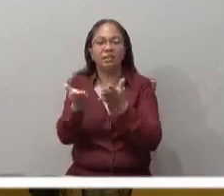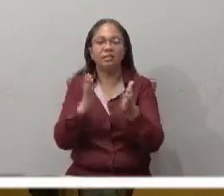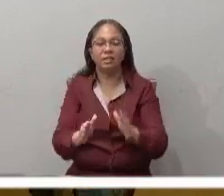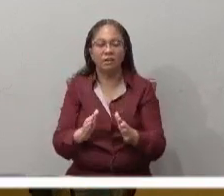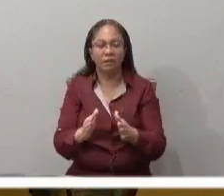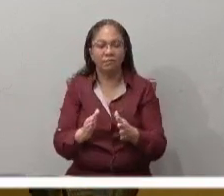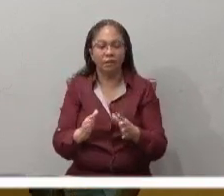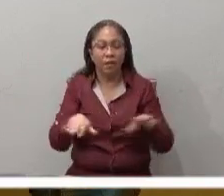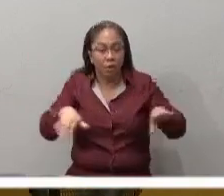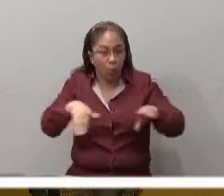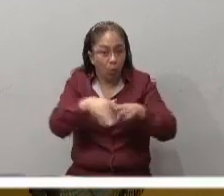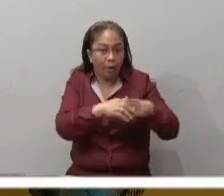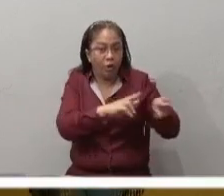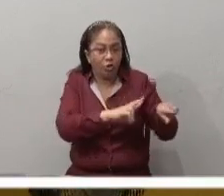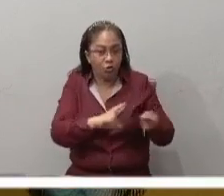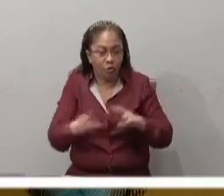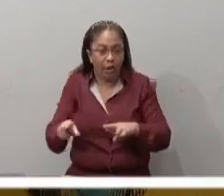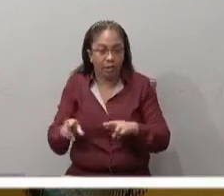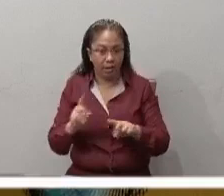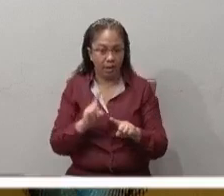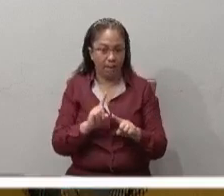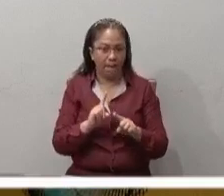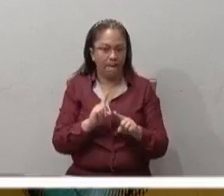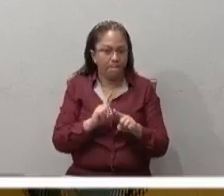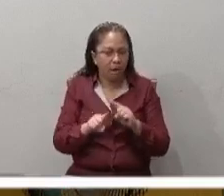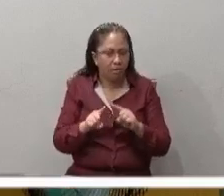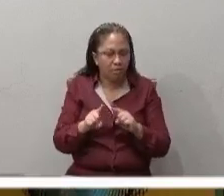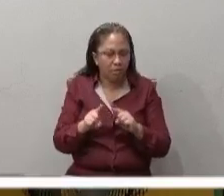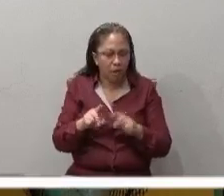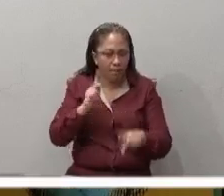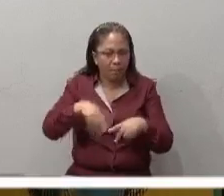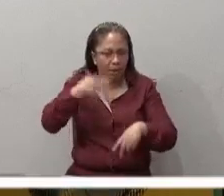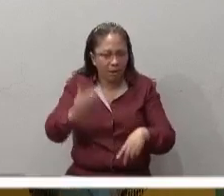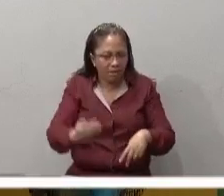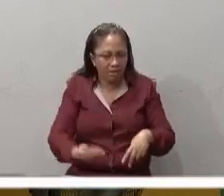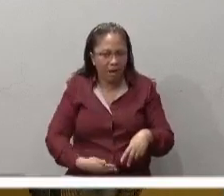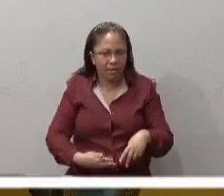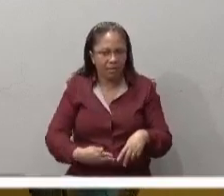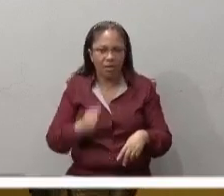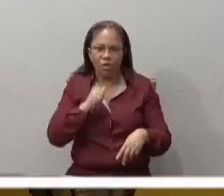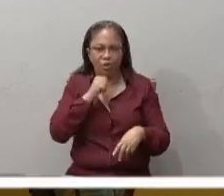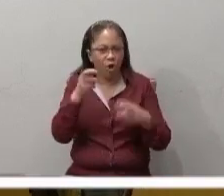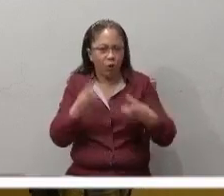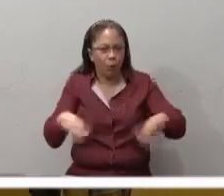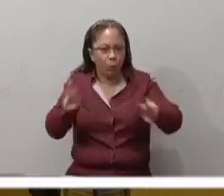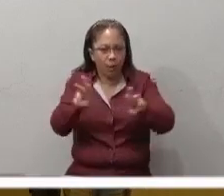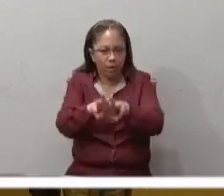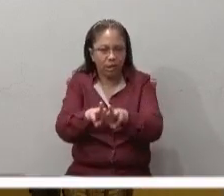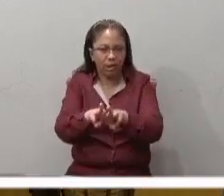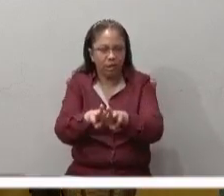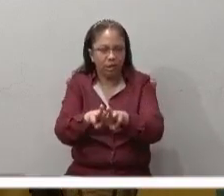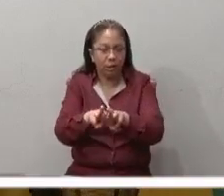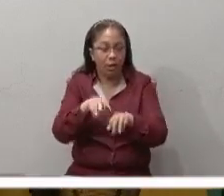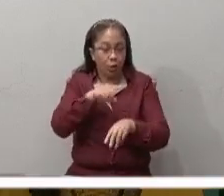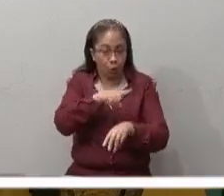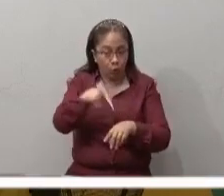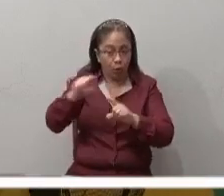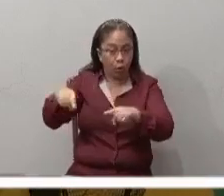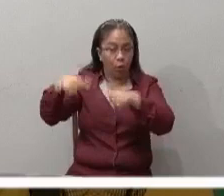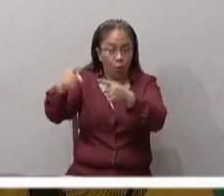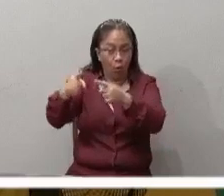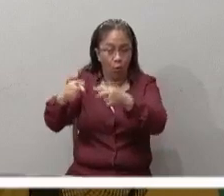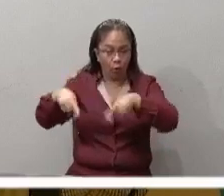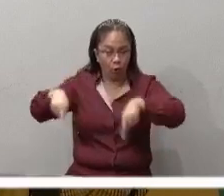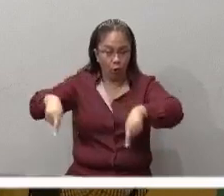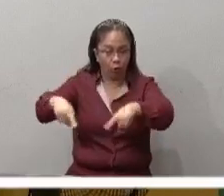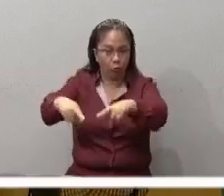'The wedding is ready, but as those who were invited proved to be unworthy, go to the crossroads in